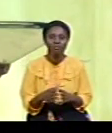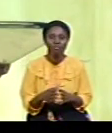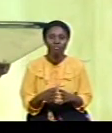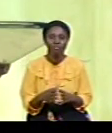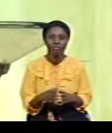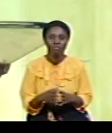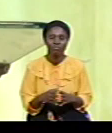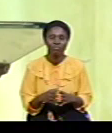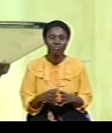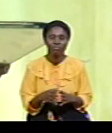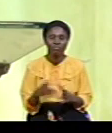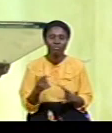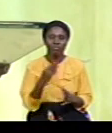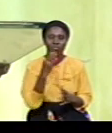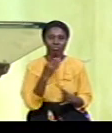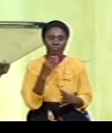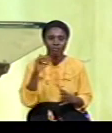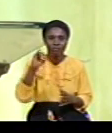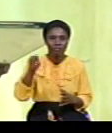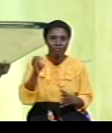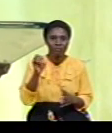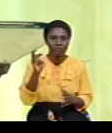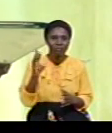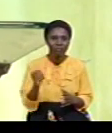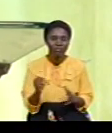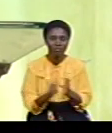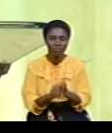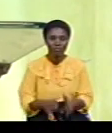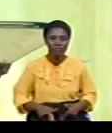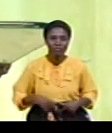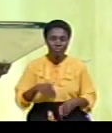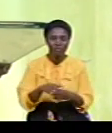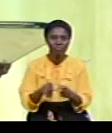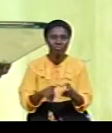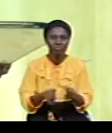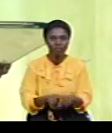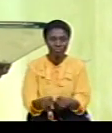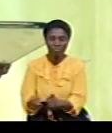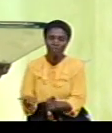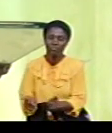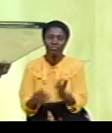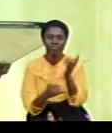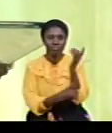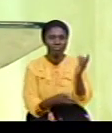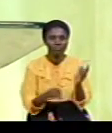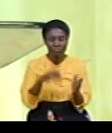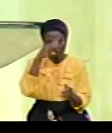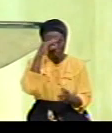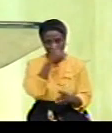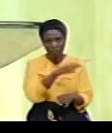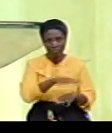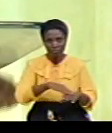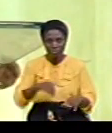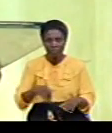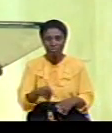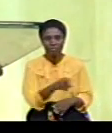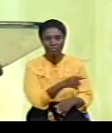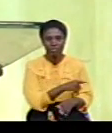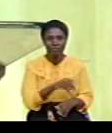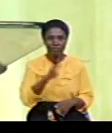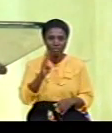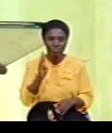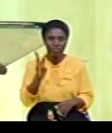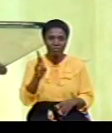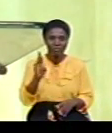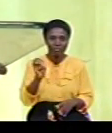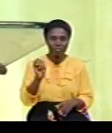various countries. He called them brethren. And that word brethren occurred